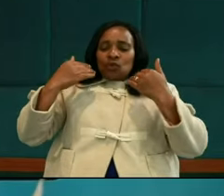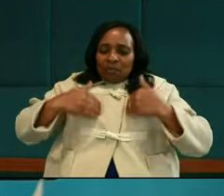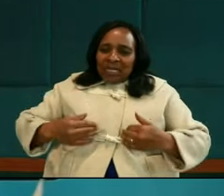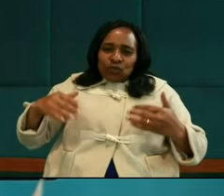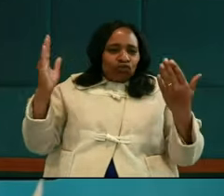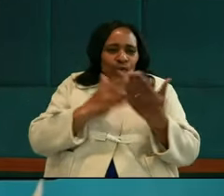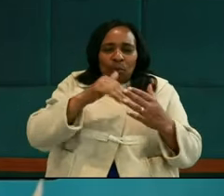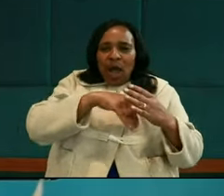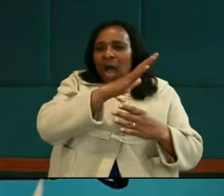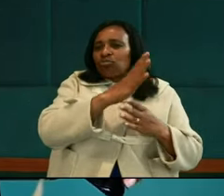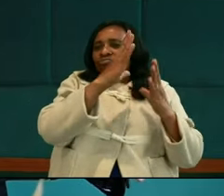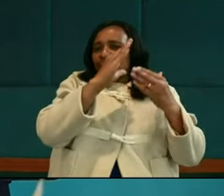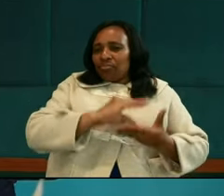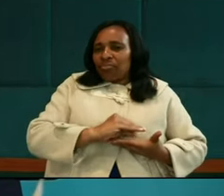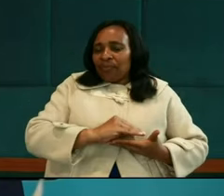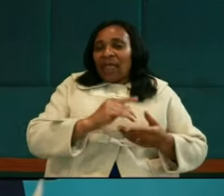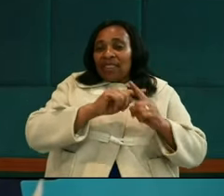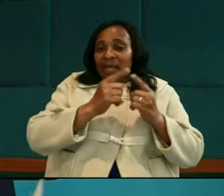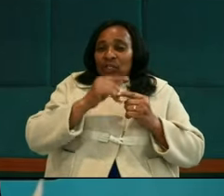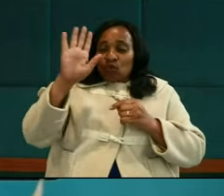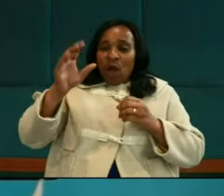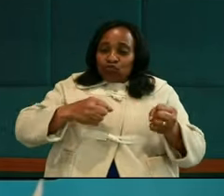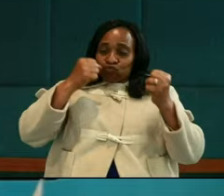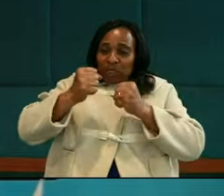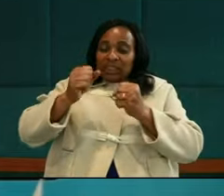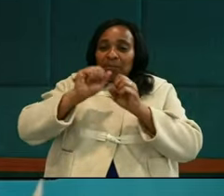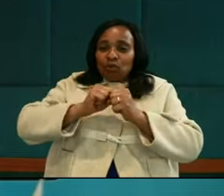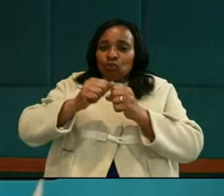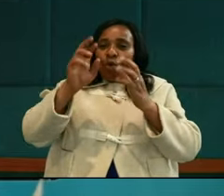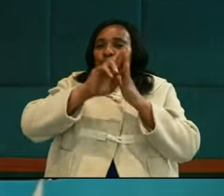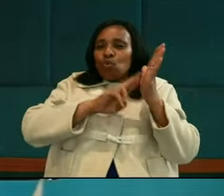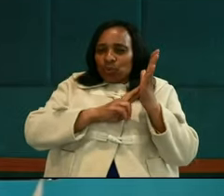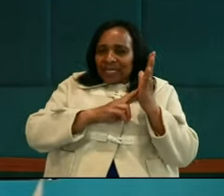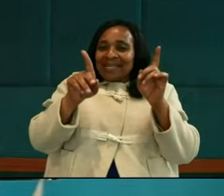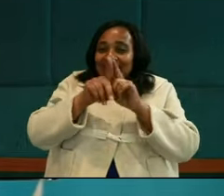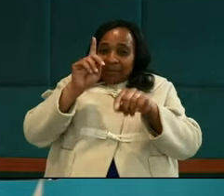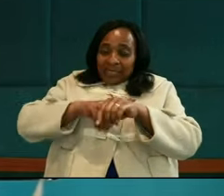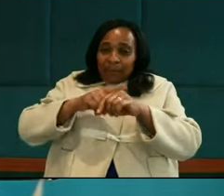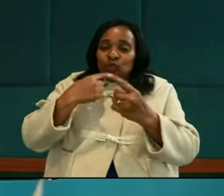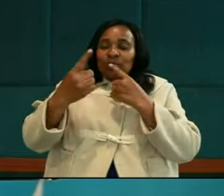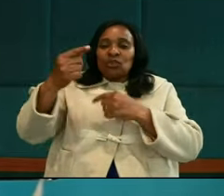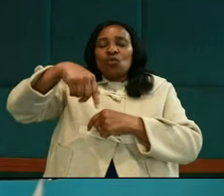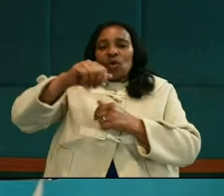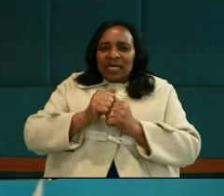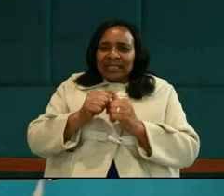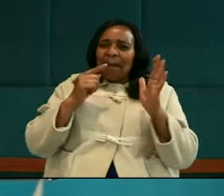will diminish. And that divinity will dominate as you speak to us